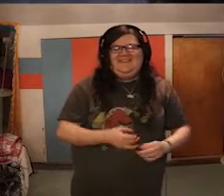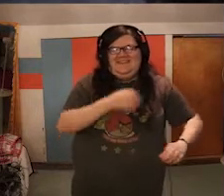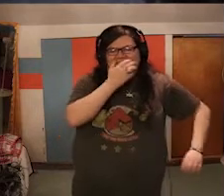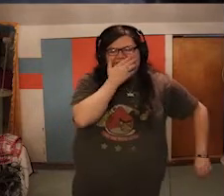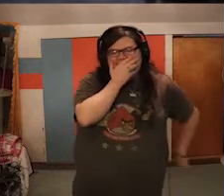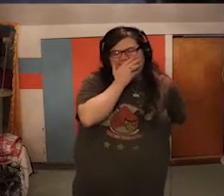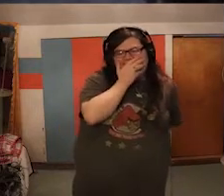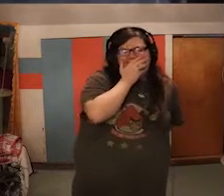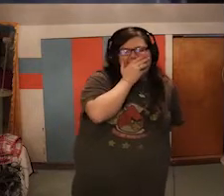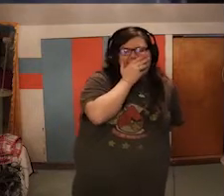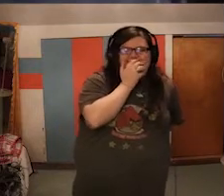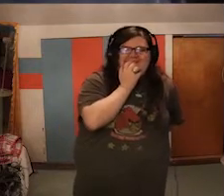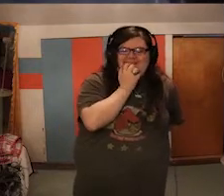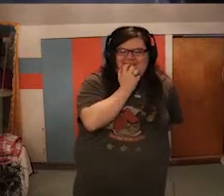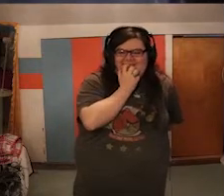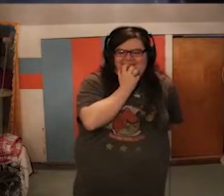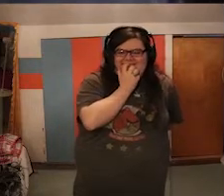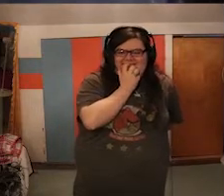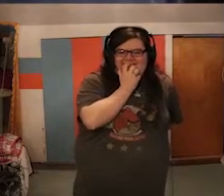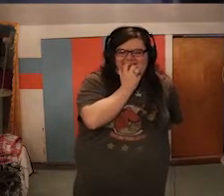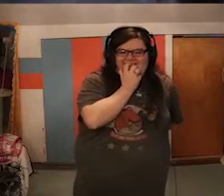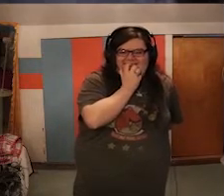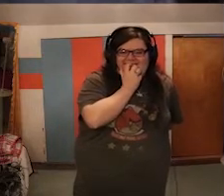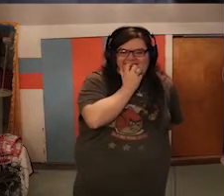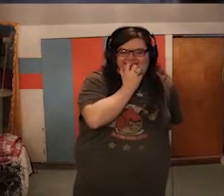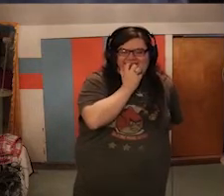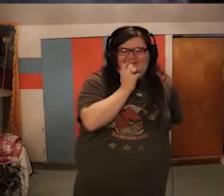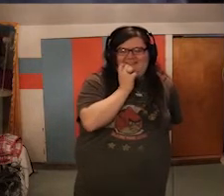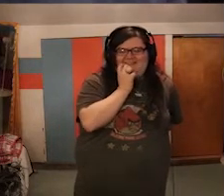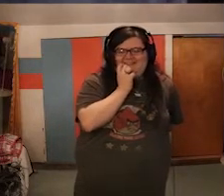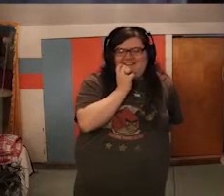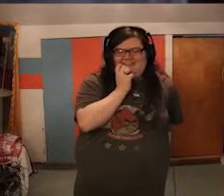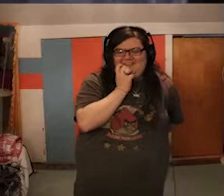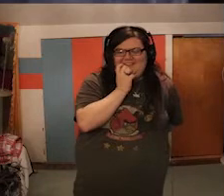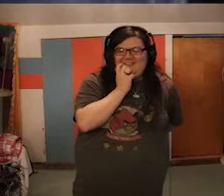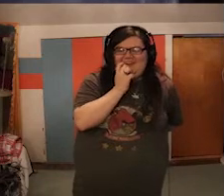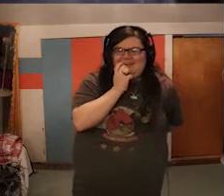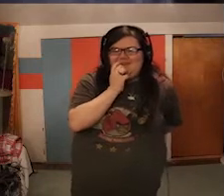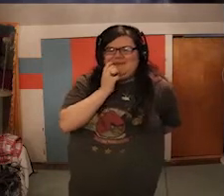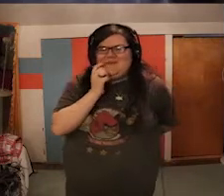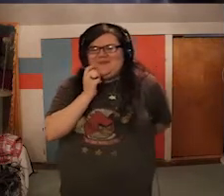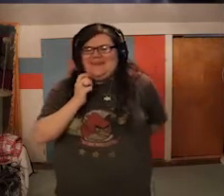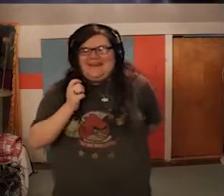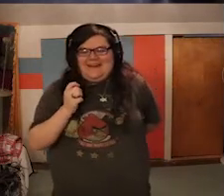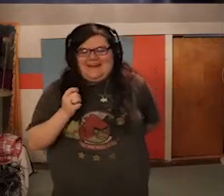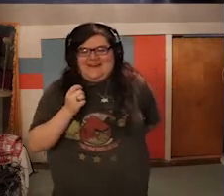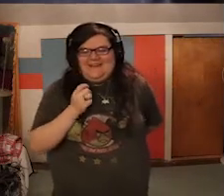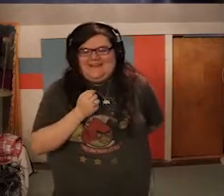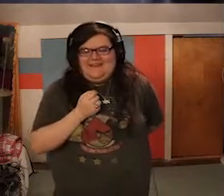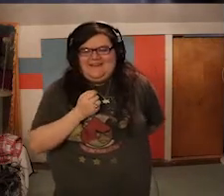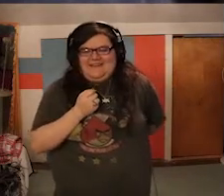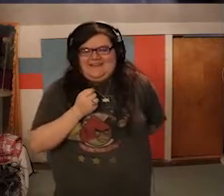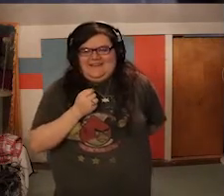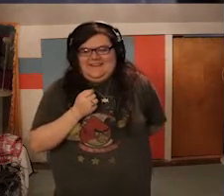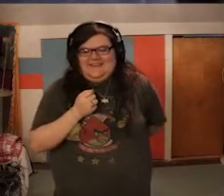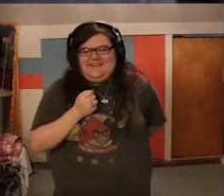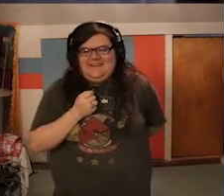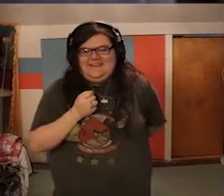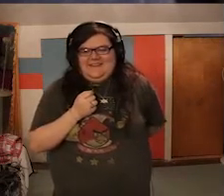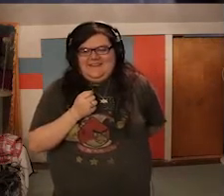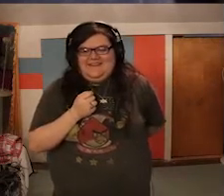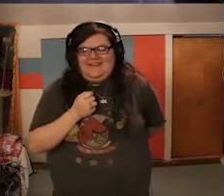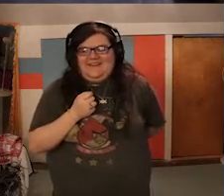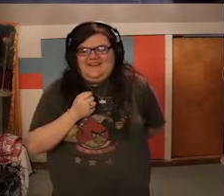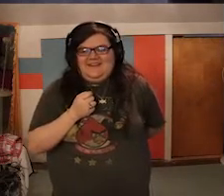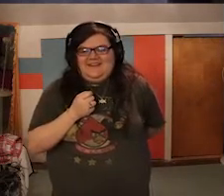it or not. Oh, okay. Dear. It's expensive, so you better be, you know, thankful. Oh, gosh. Well, I don't remember which one it is, though. I put a lot though. Of thought into this. Oh, what's it